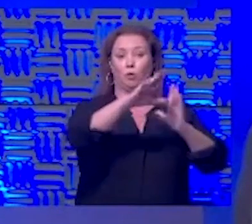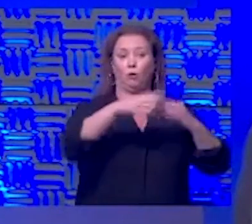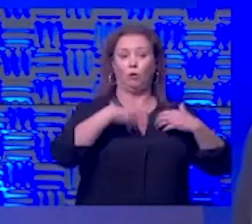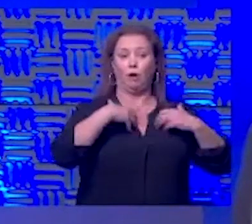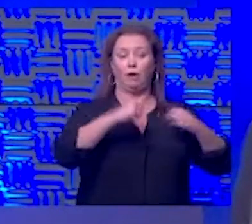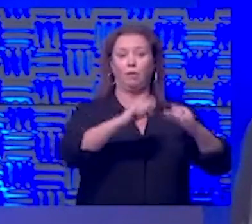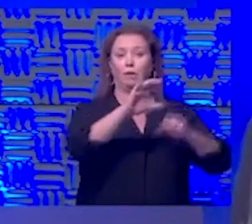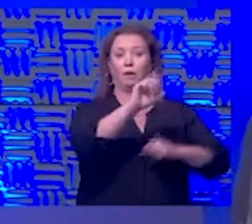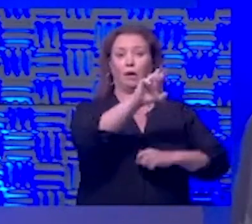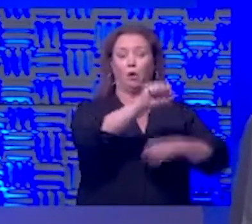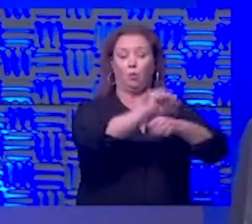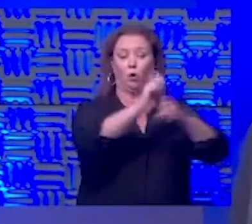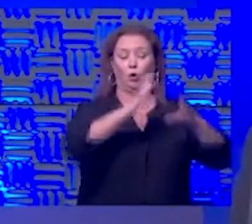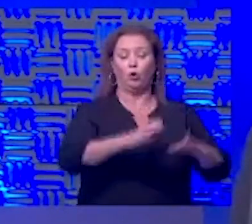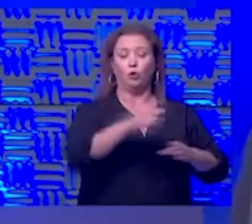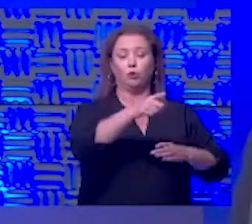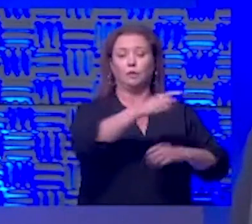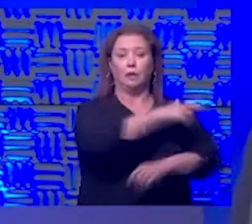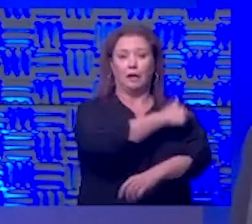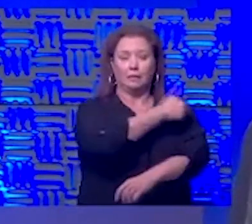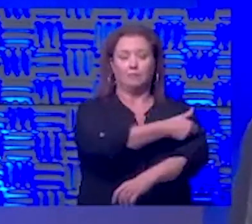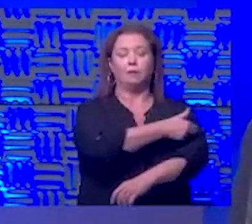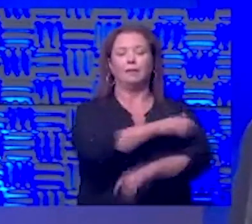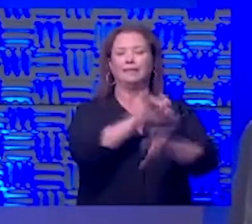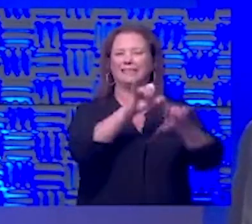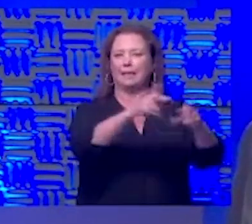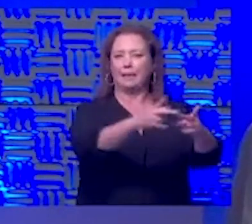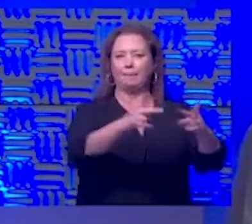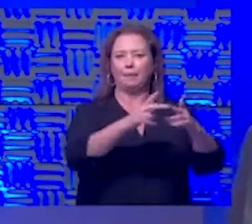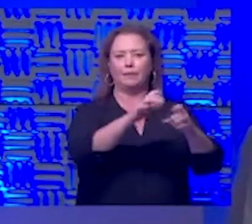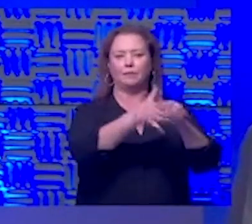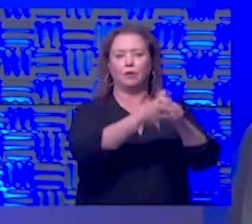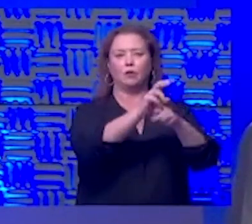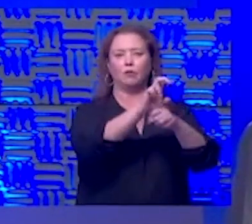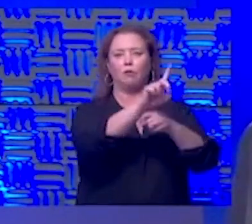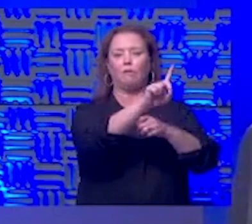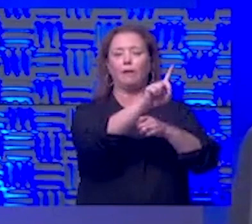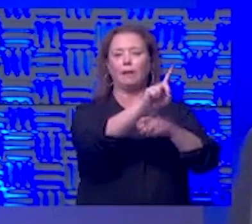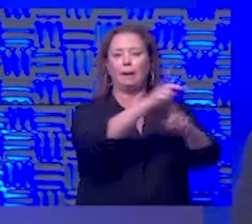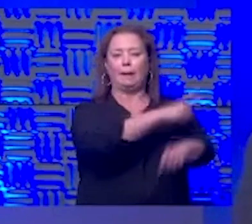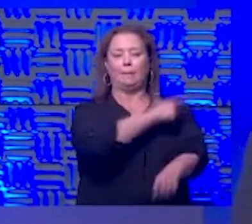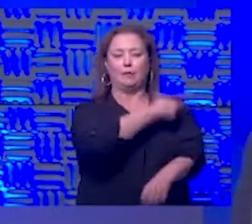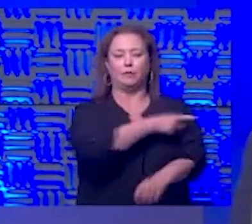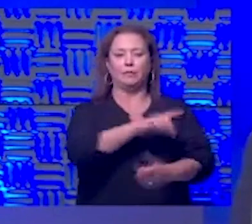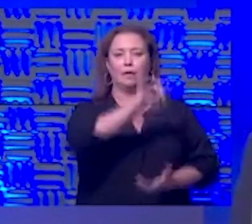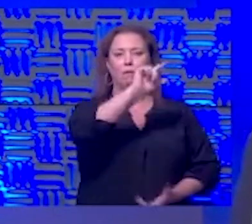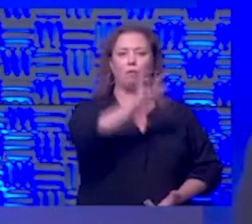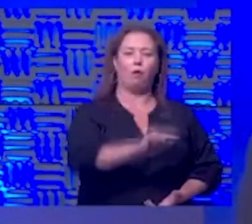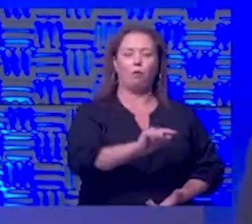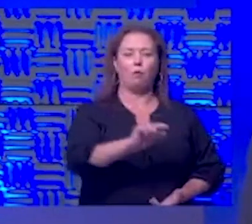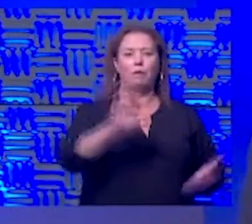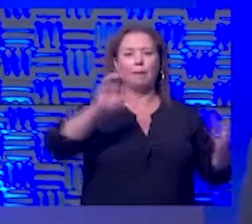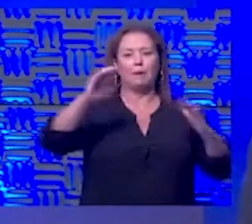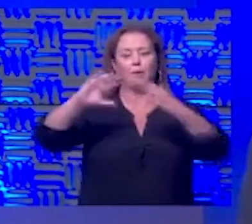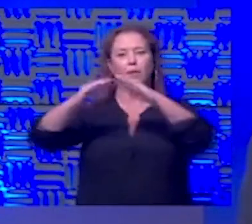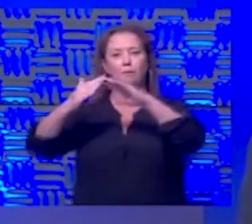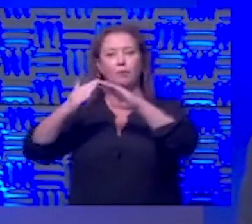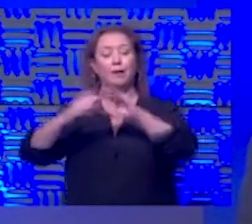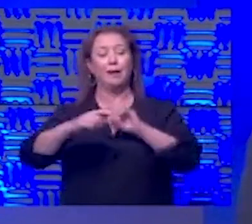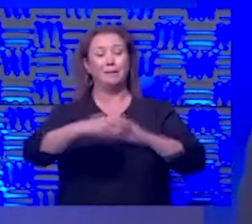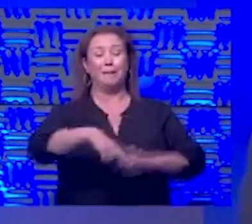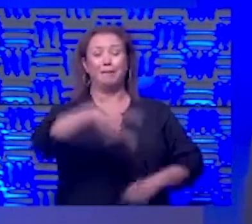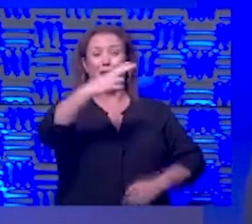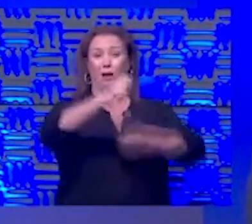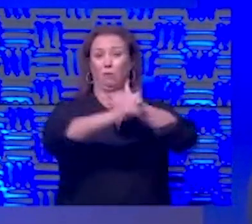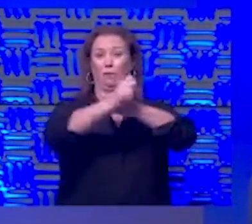in the hospital where COVID-19 patients were, they were the same or lower than the community, but the highest risk of them having a positive